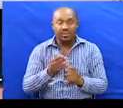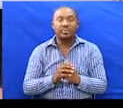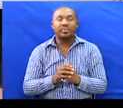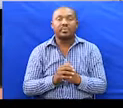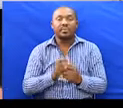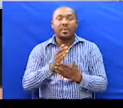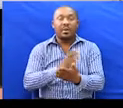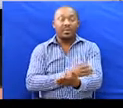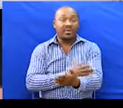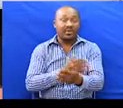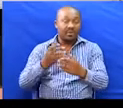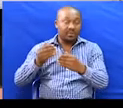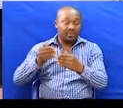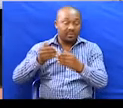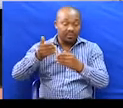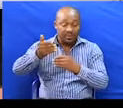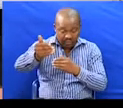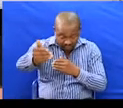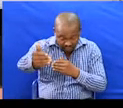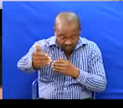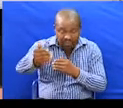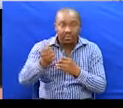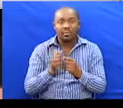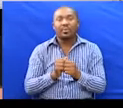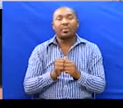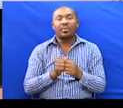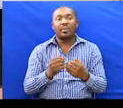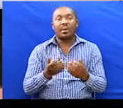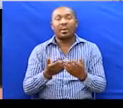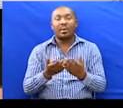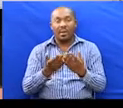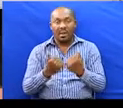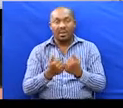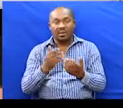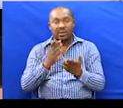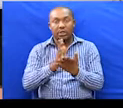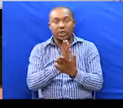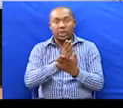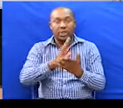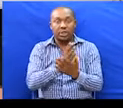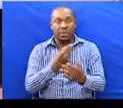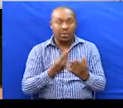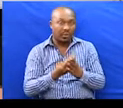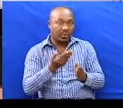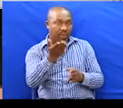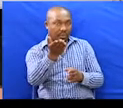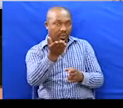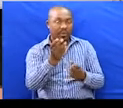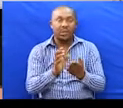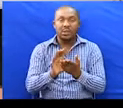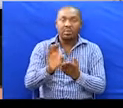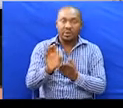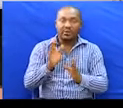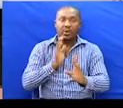Before going further in this topic, let's first share with you the specific